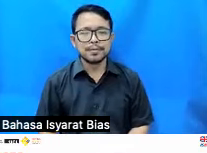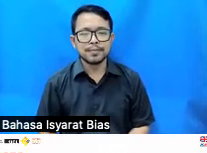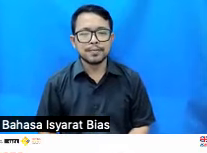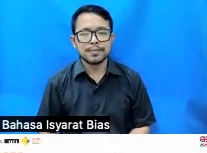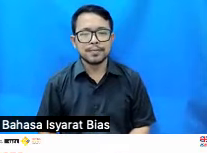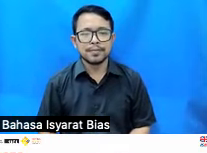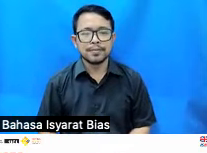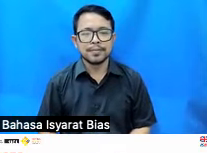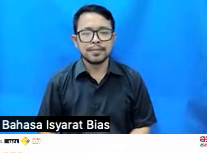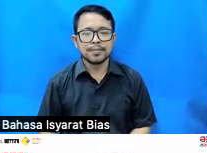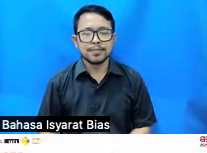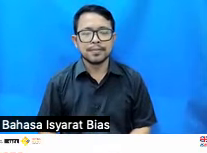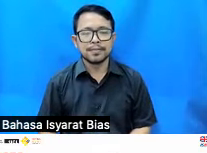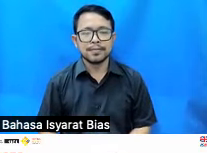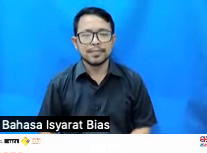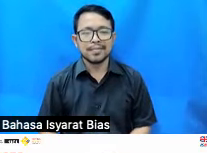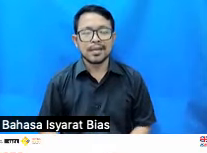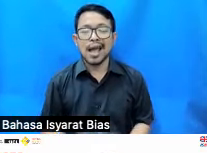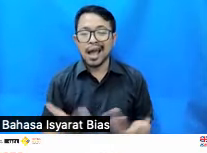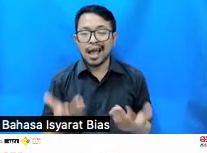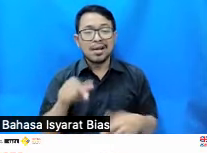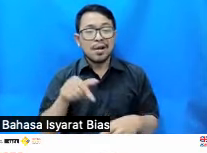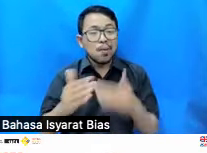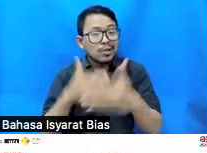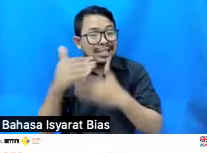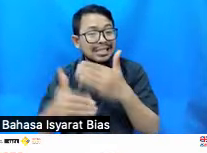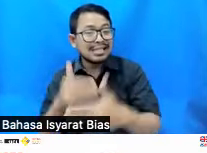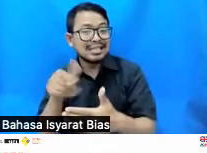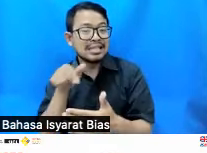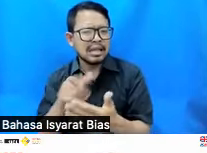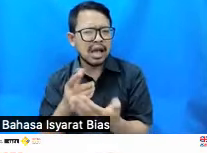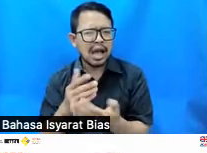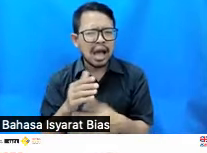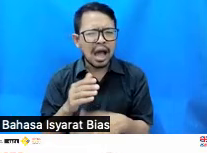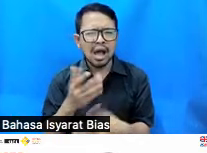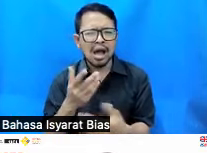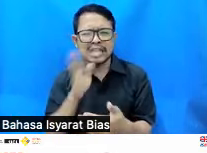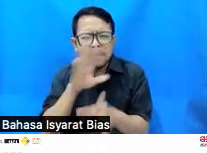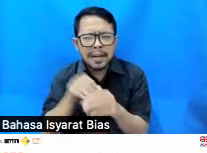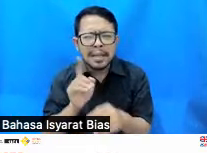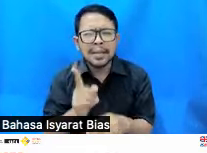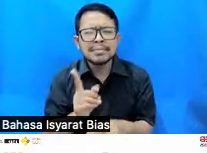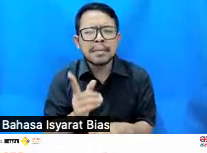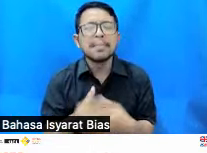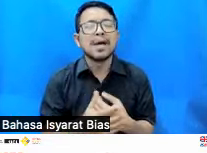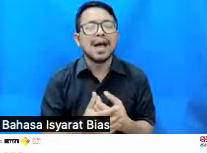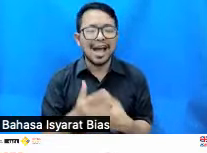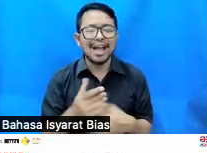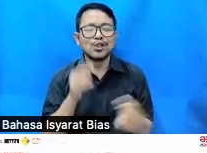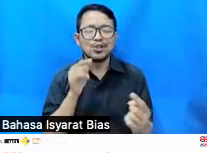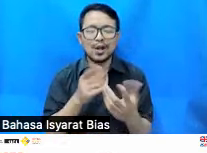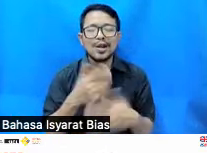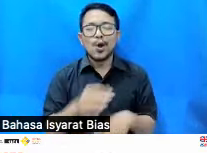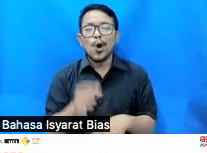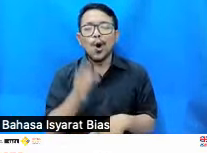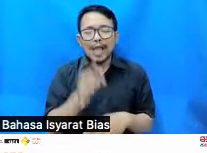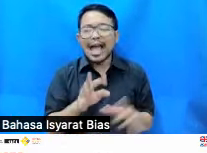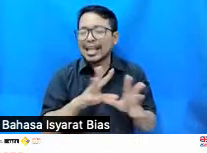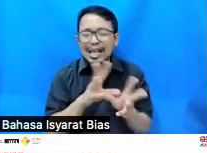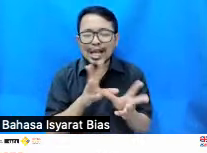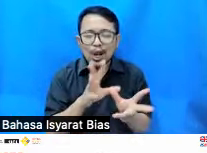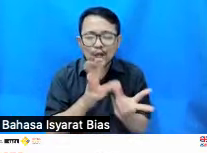The reason the process also matters is that we're constantly working to create a more inclusive city. There's always more we can do, and our